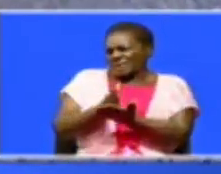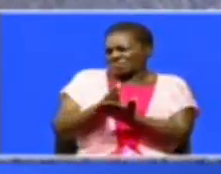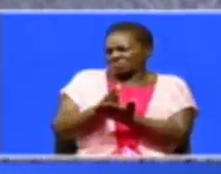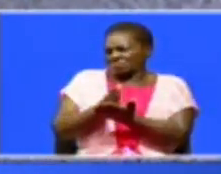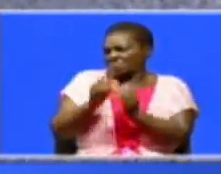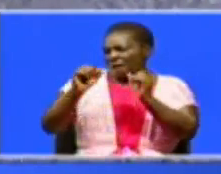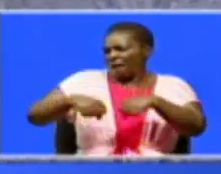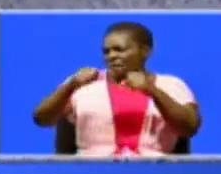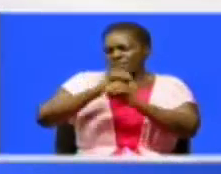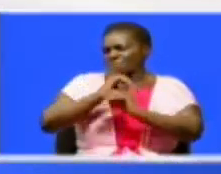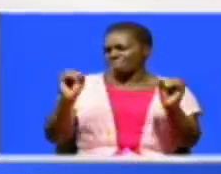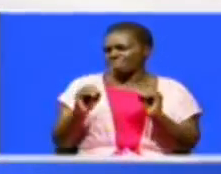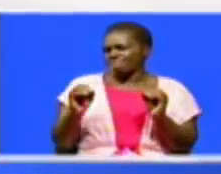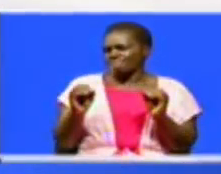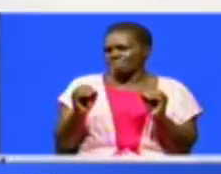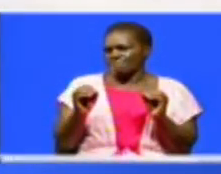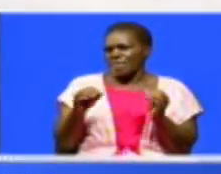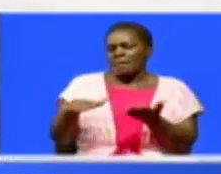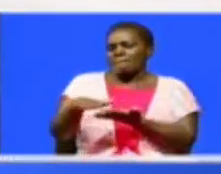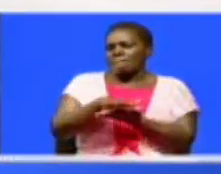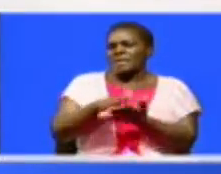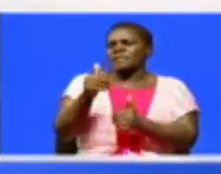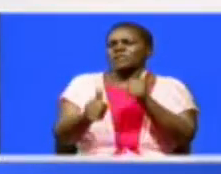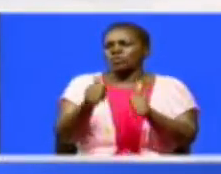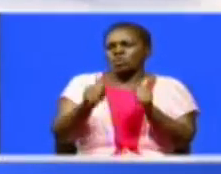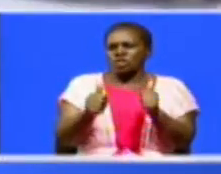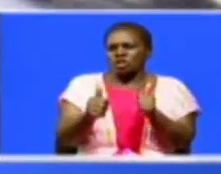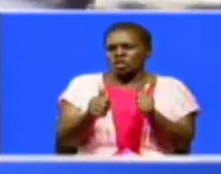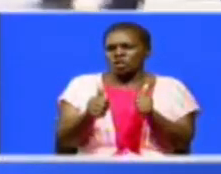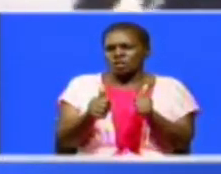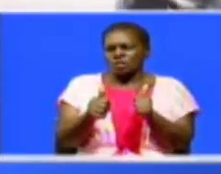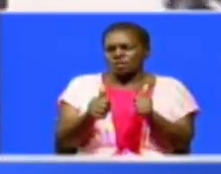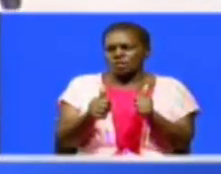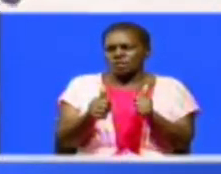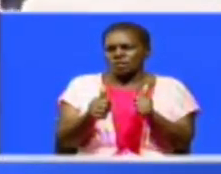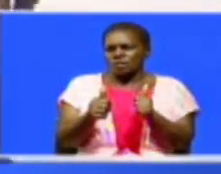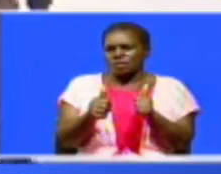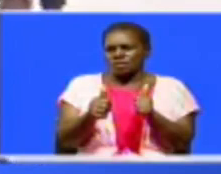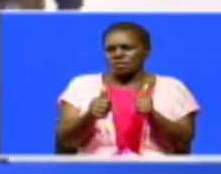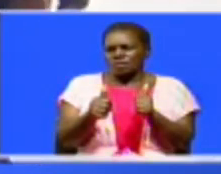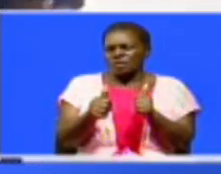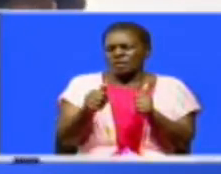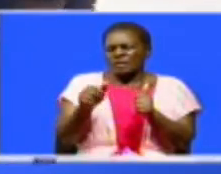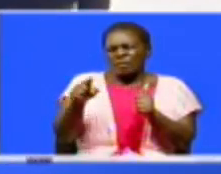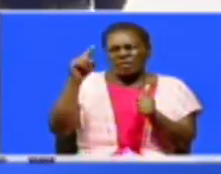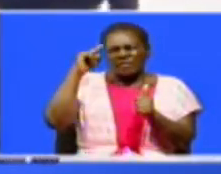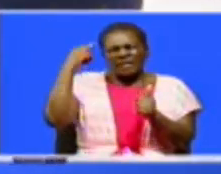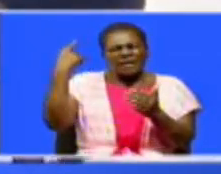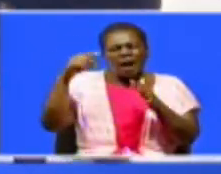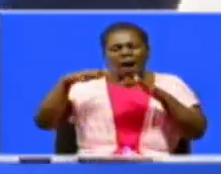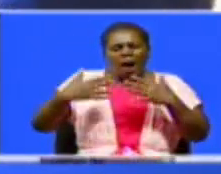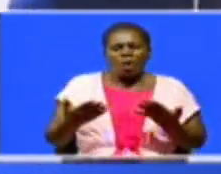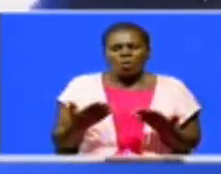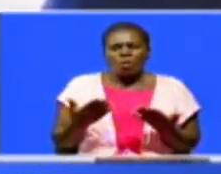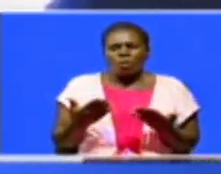agree with the report findings. On what basis were their statistics based on? What was the whole thing behind it?